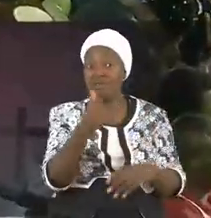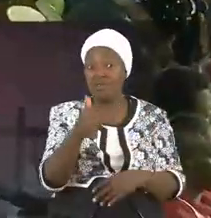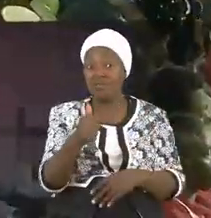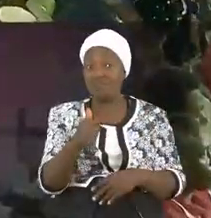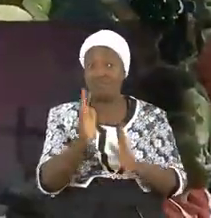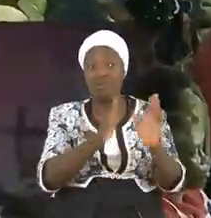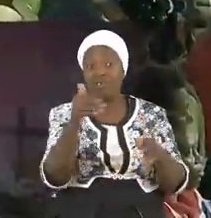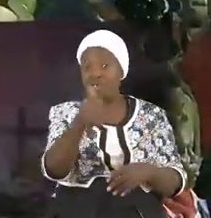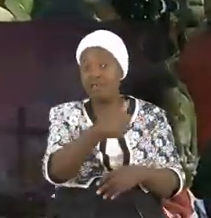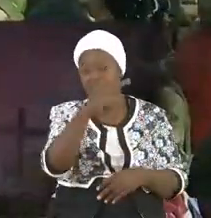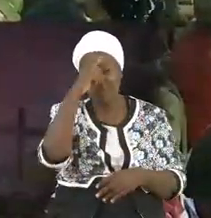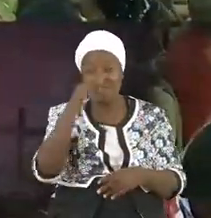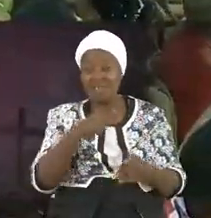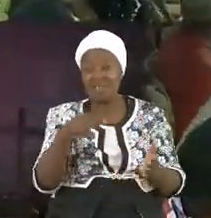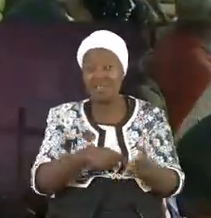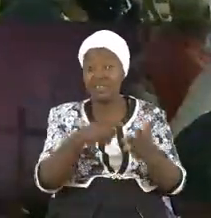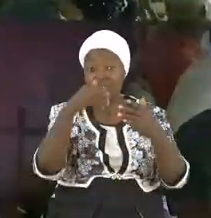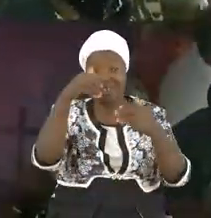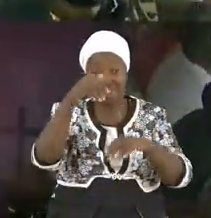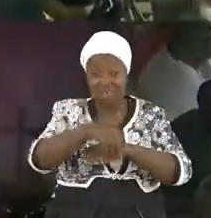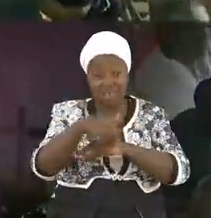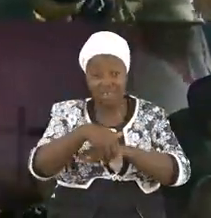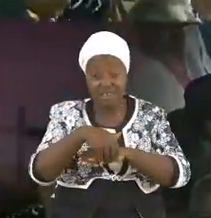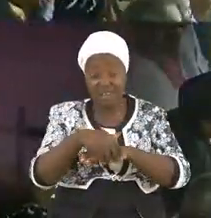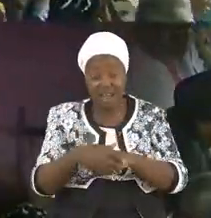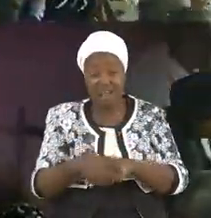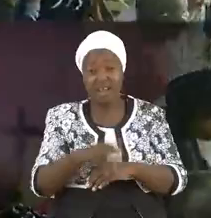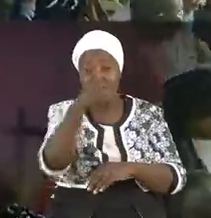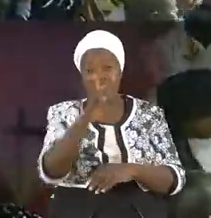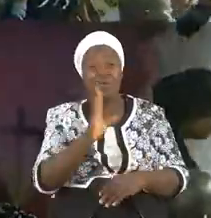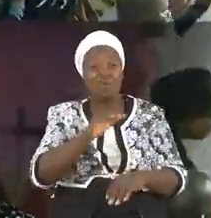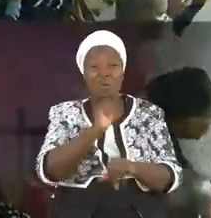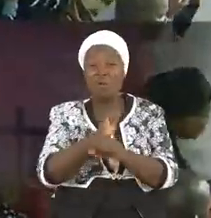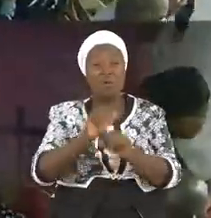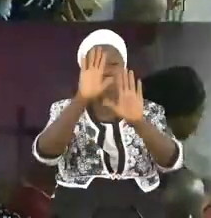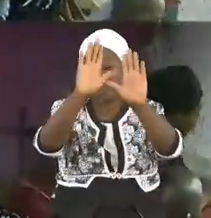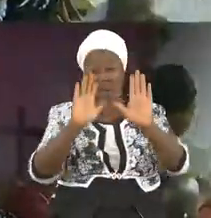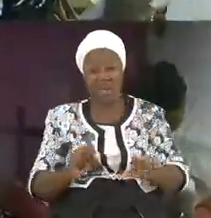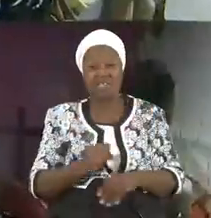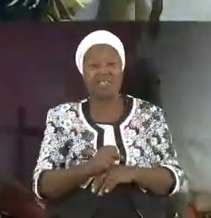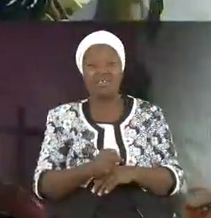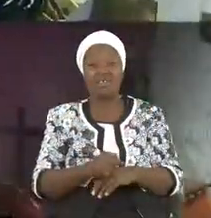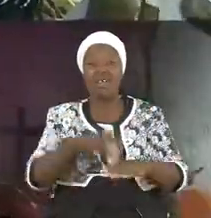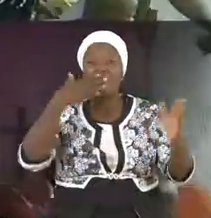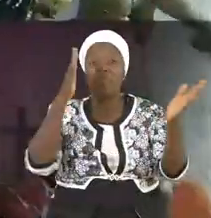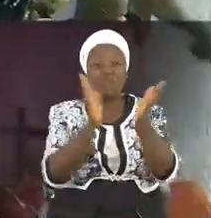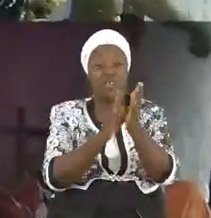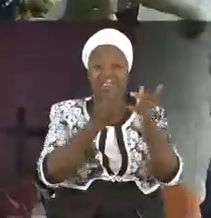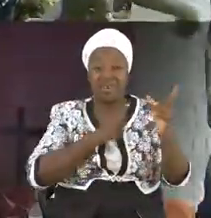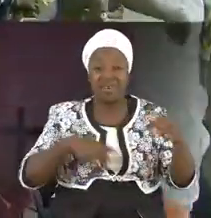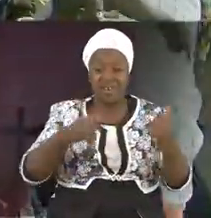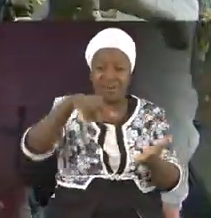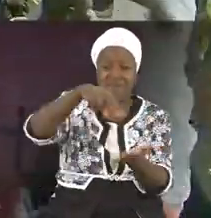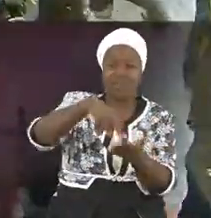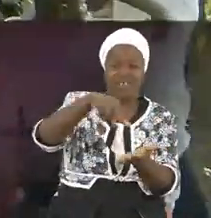supervisors, can you help me? God bless you. Praise the Lord. Praise the Lord. We shall rise up now as